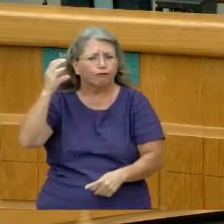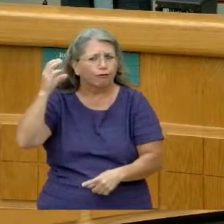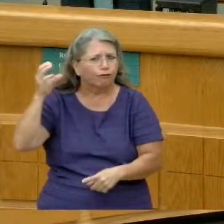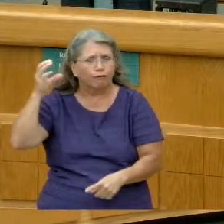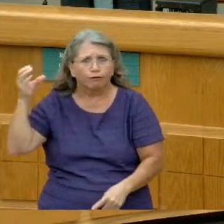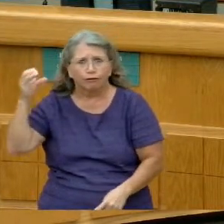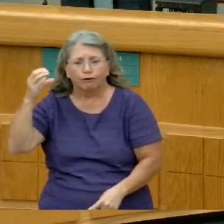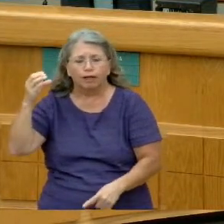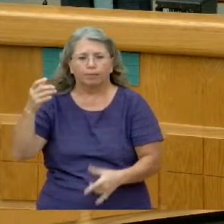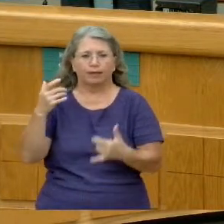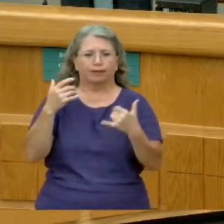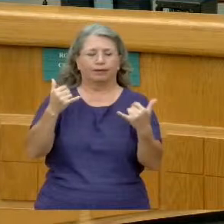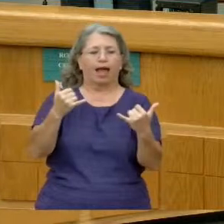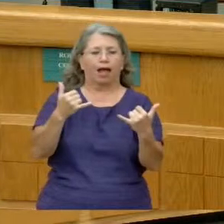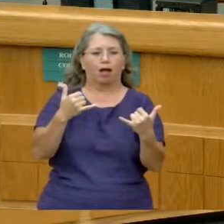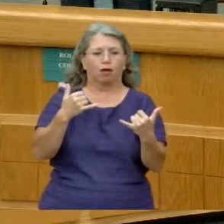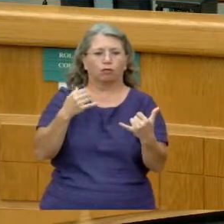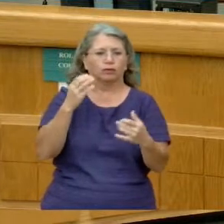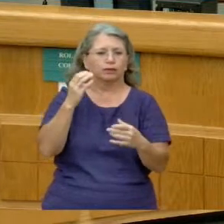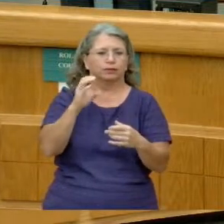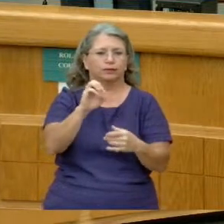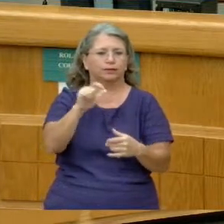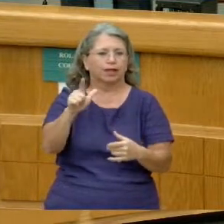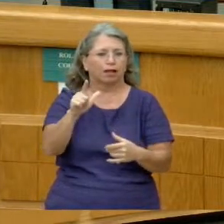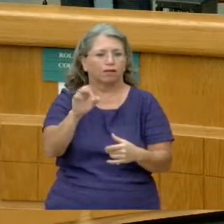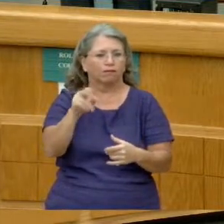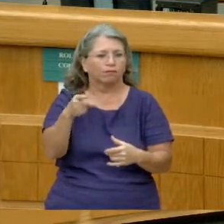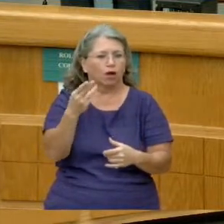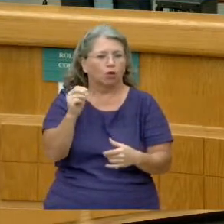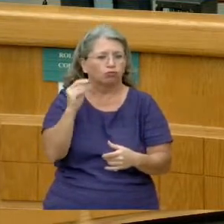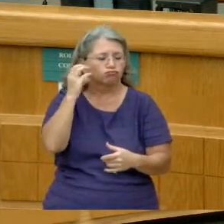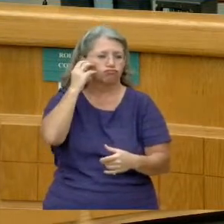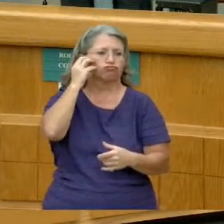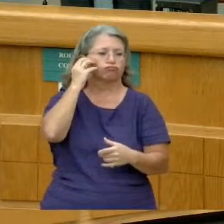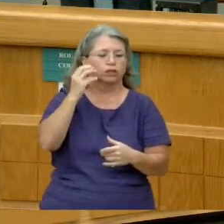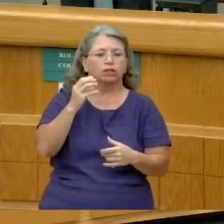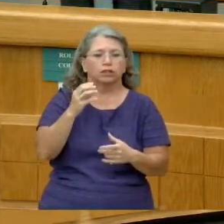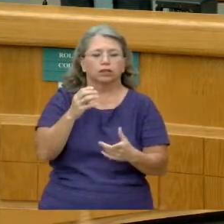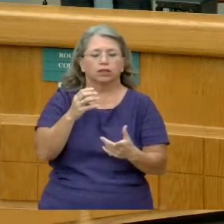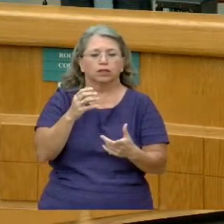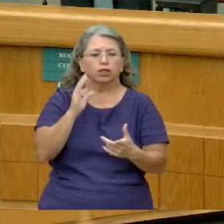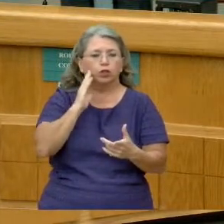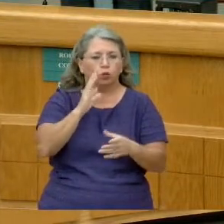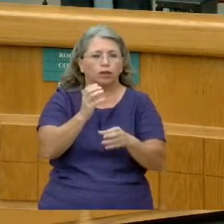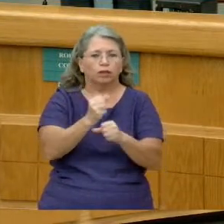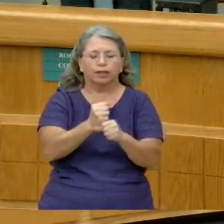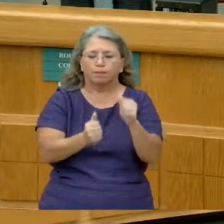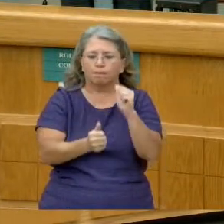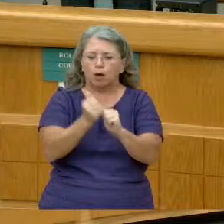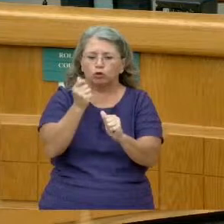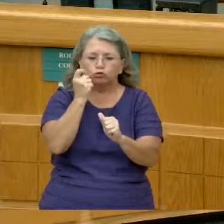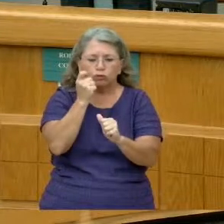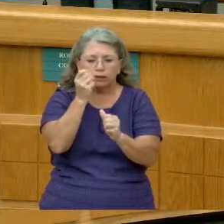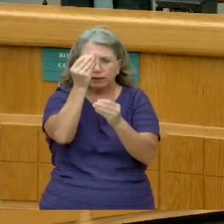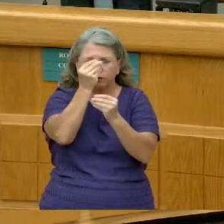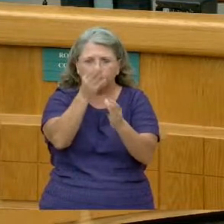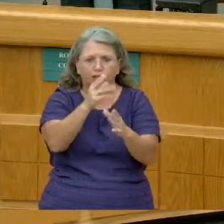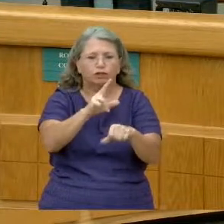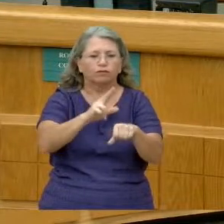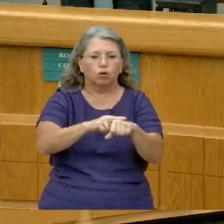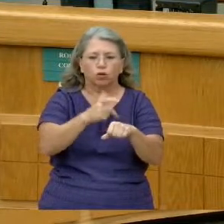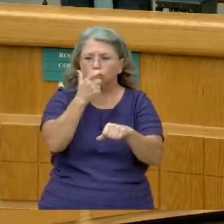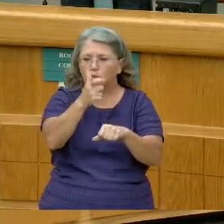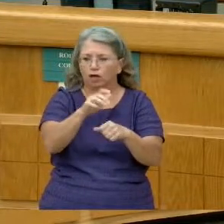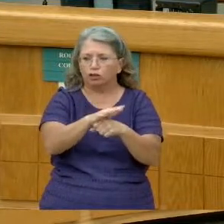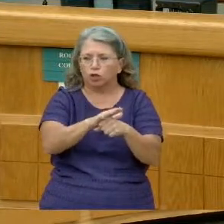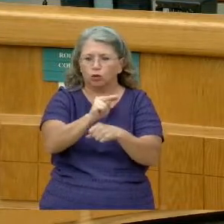that reverse alert is invaluable. You're going to get the latest updated information. Of course, we want you to watch the local news, and I want to thank